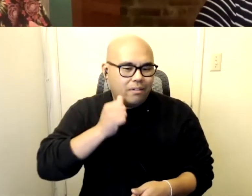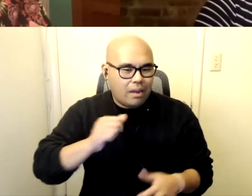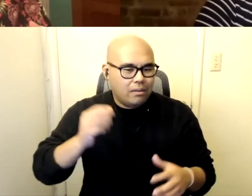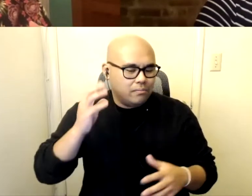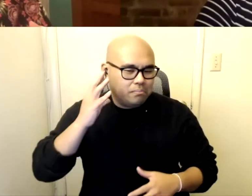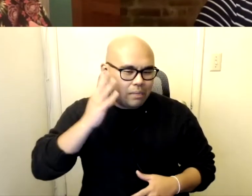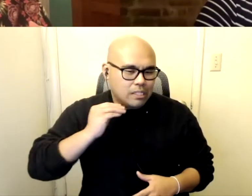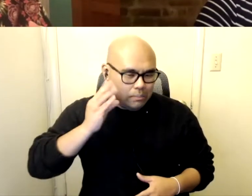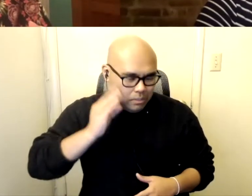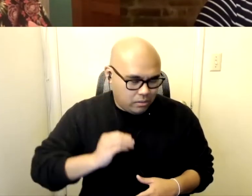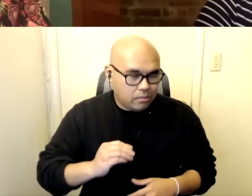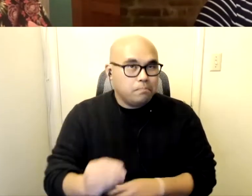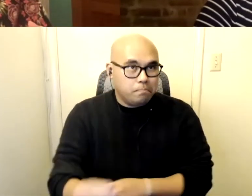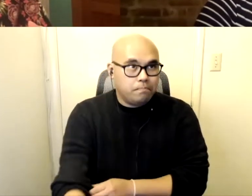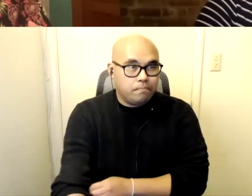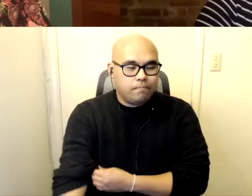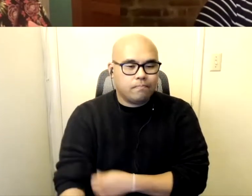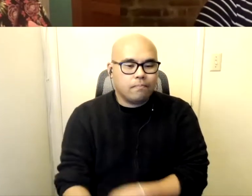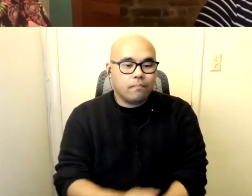And then I think that